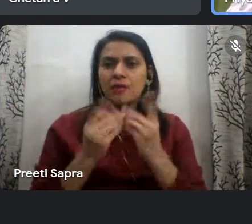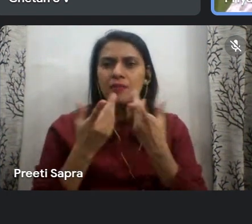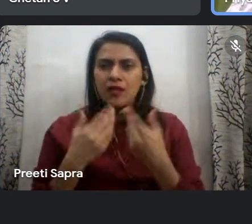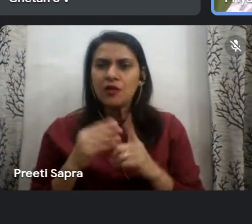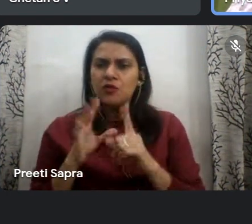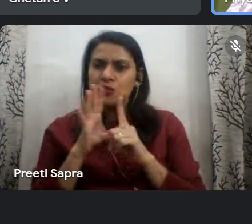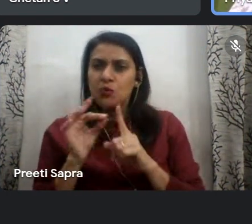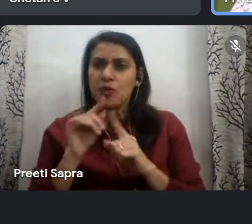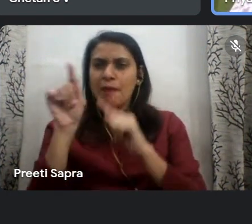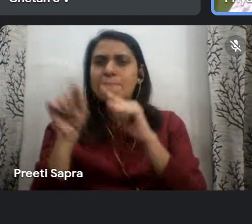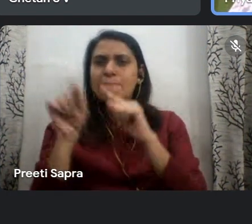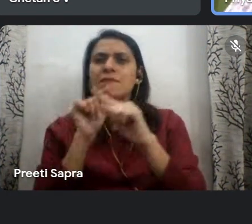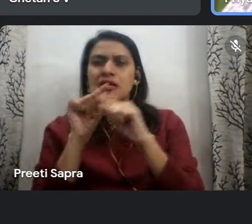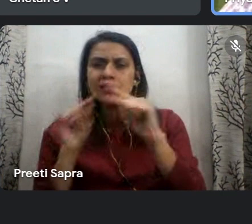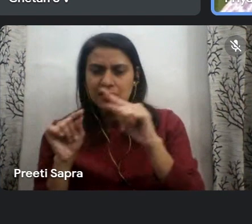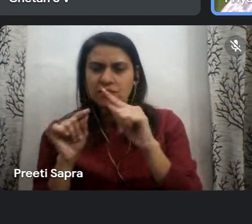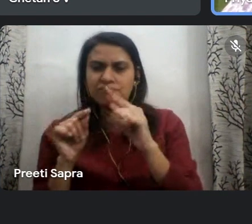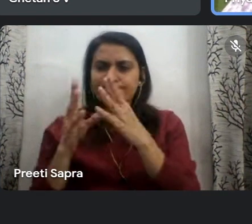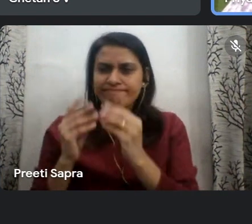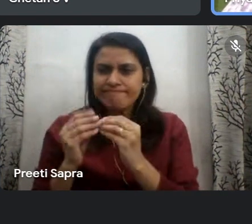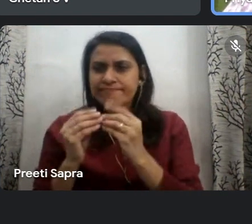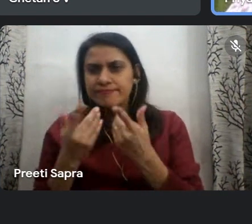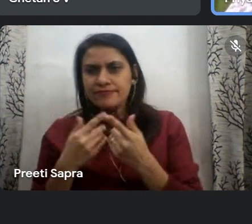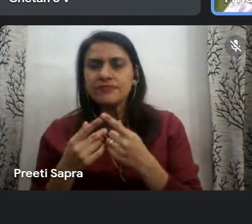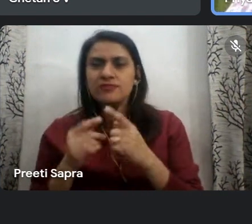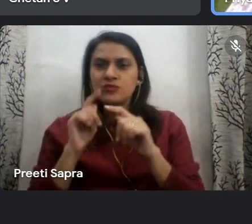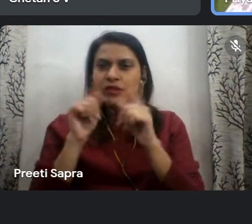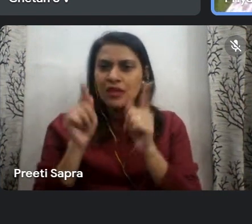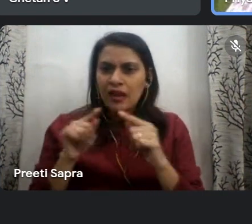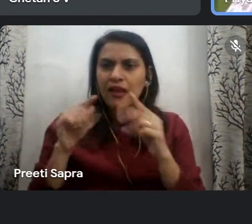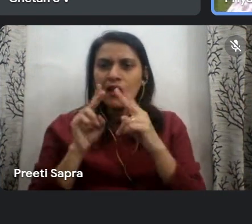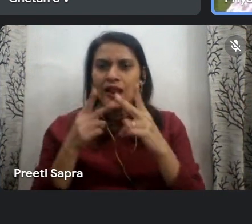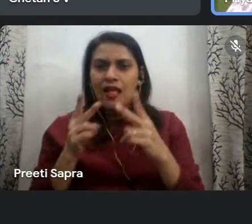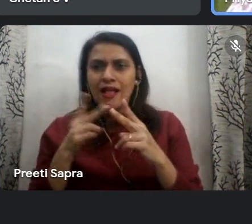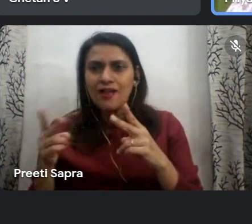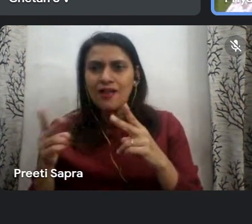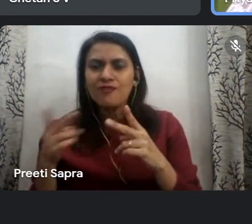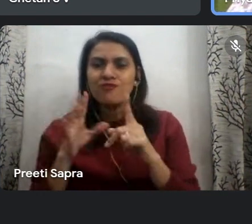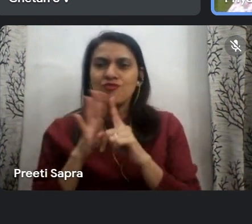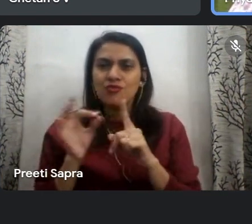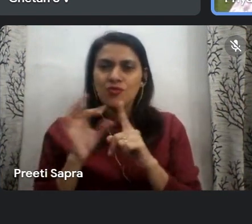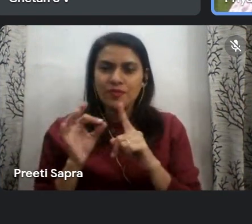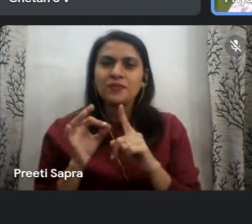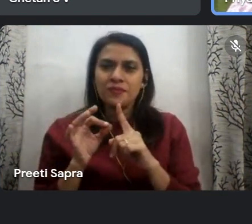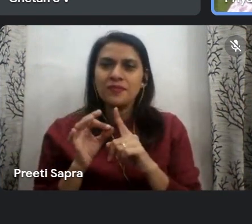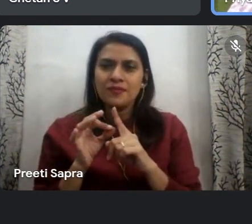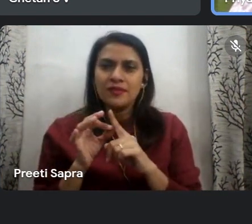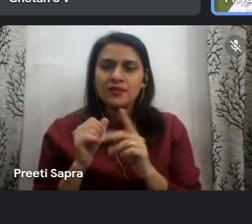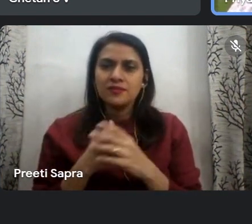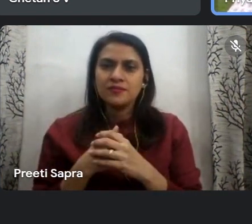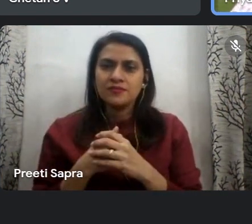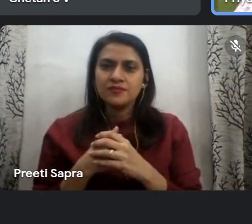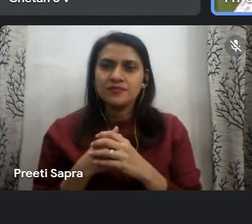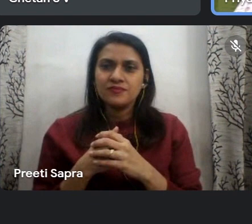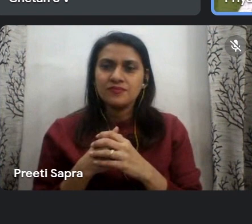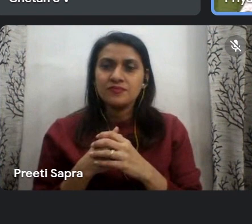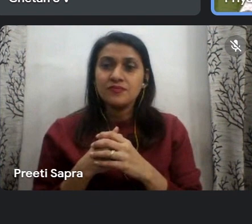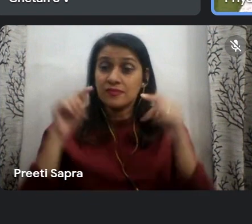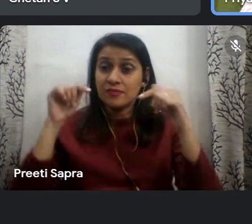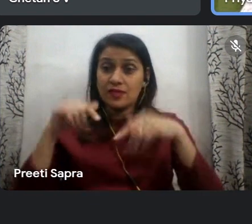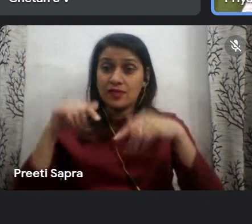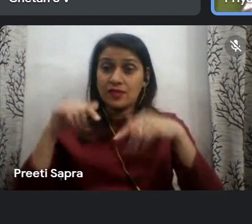percentage, for an example, right? But instead we looked at learning functional math. And so now, even till